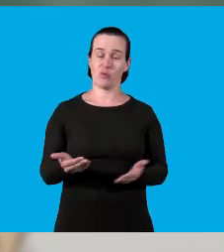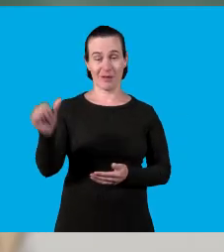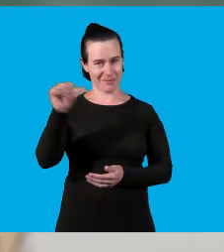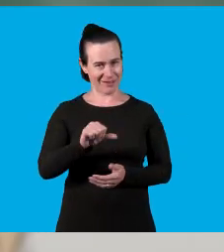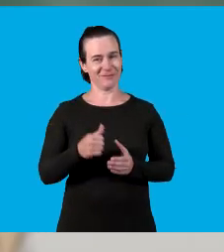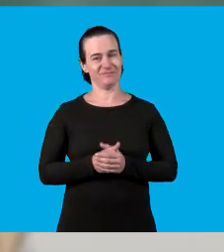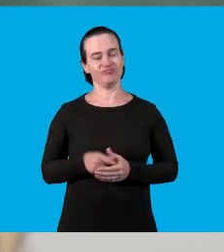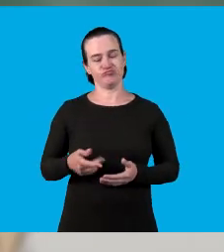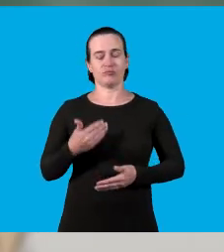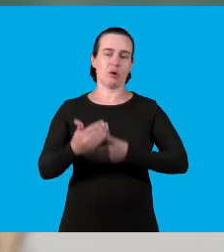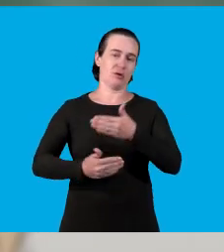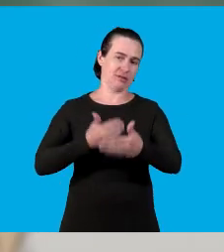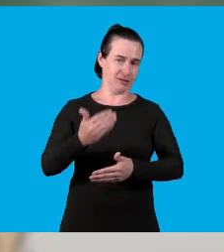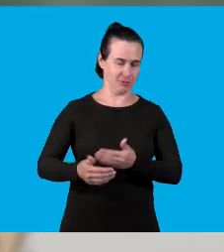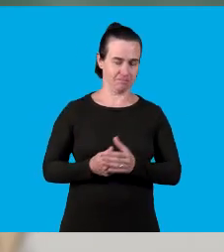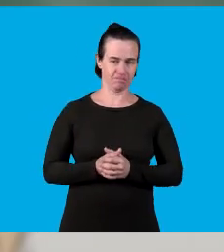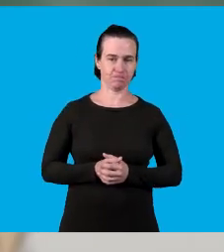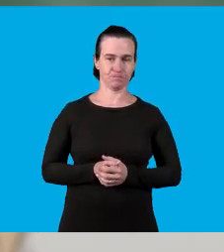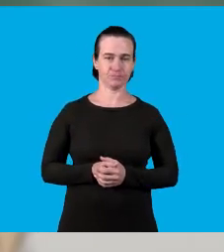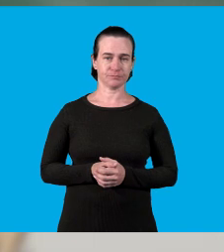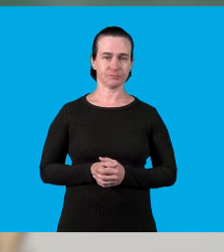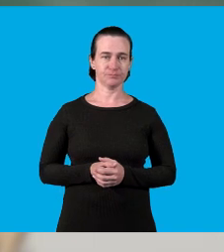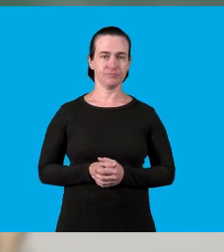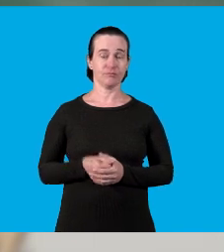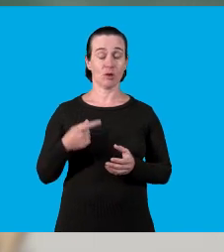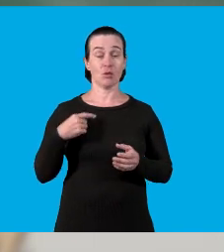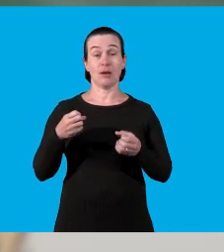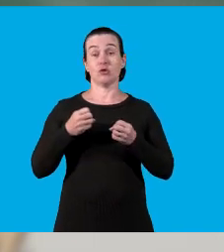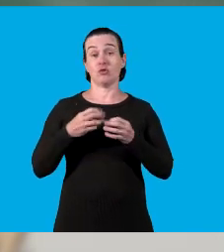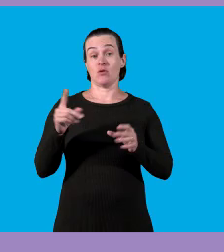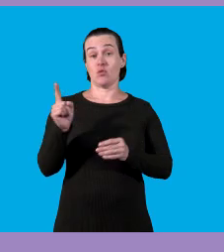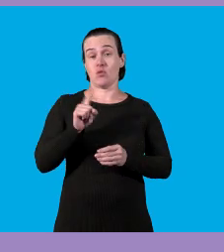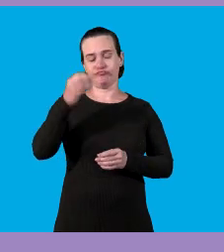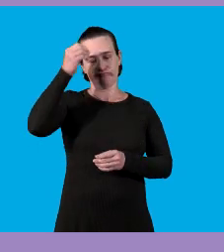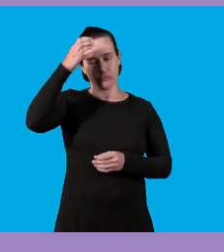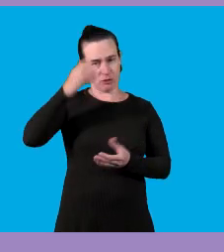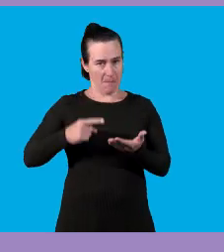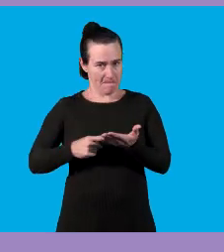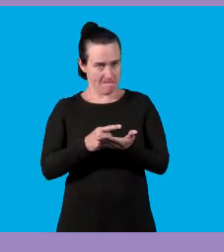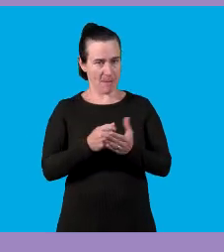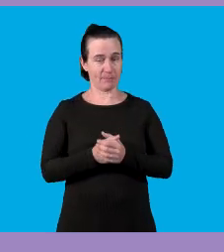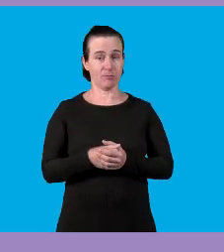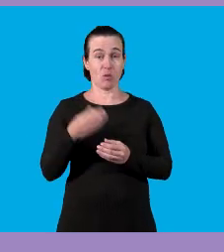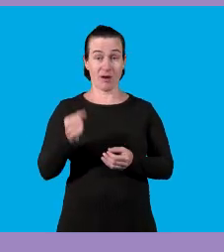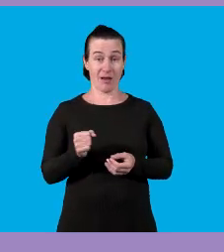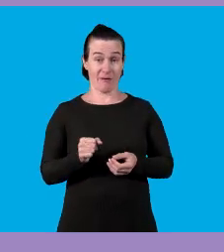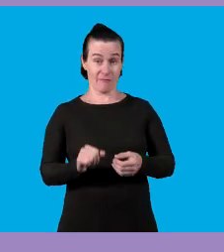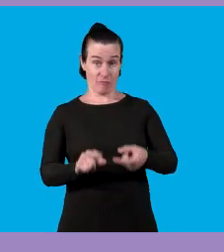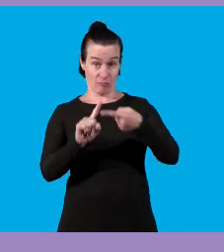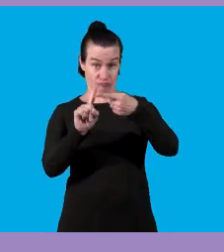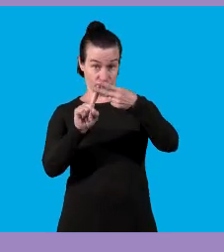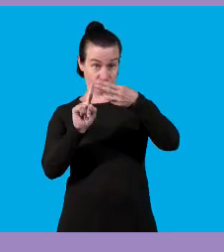Welcome back. Let's continue with our lesson. We'll start with our concept map. As we said, it's divided into